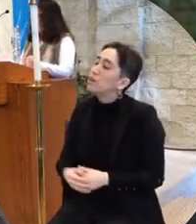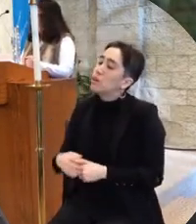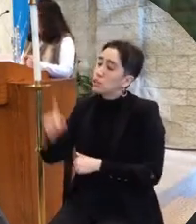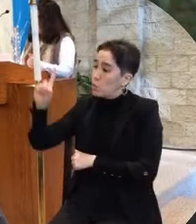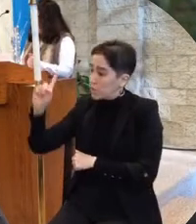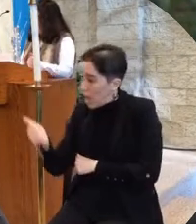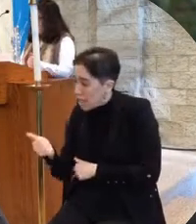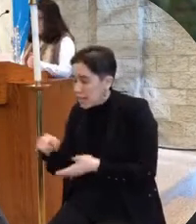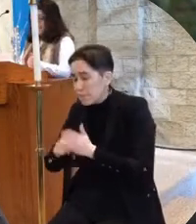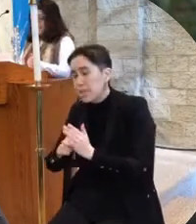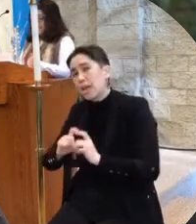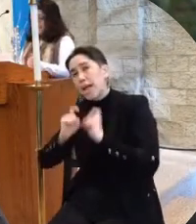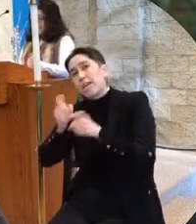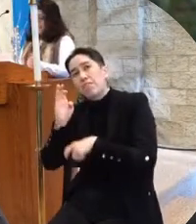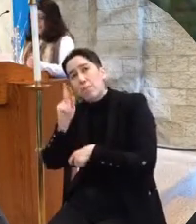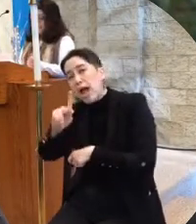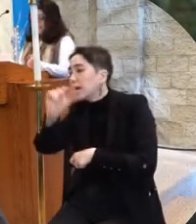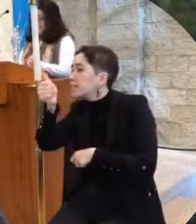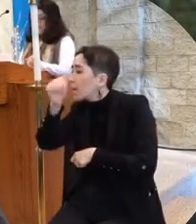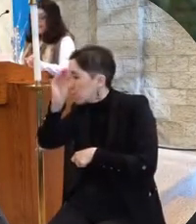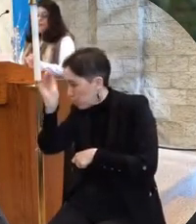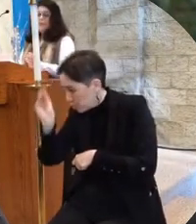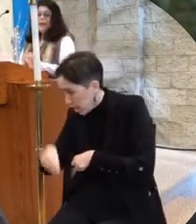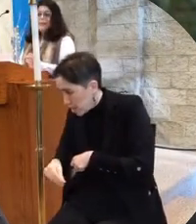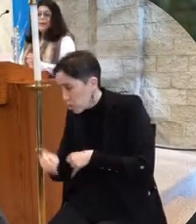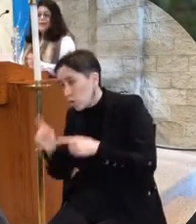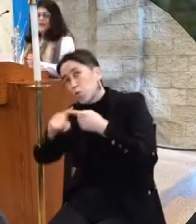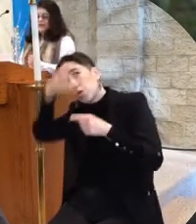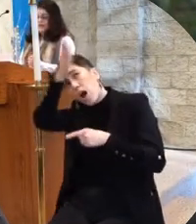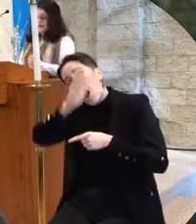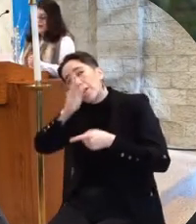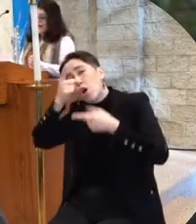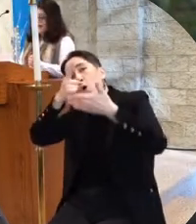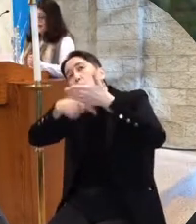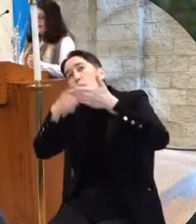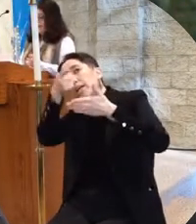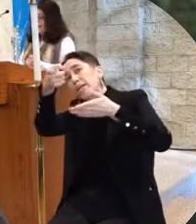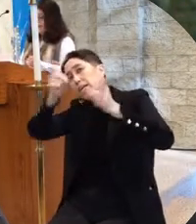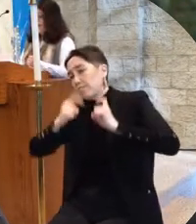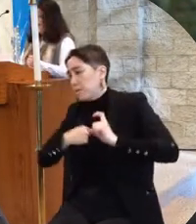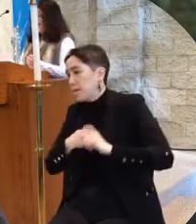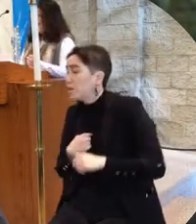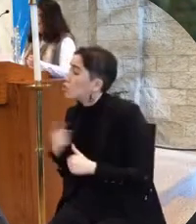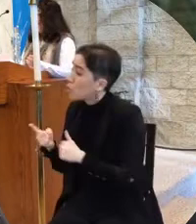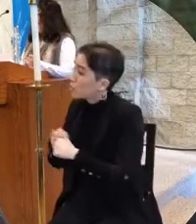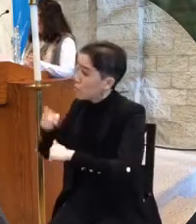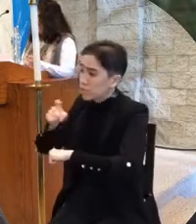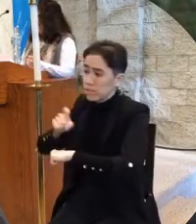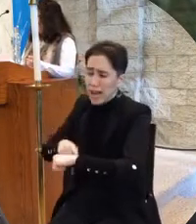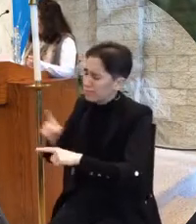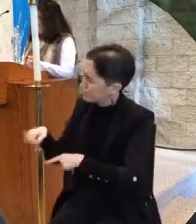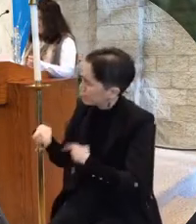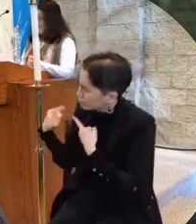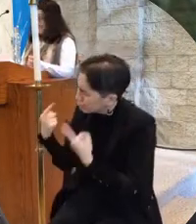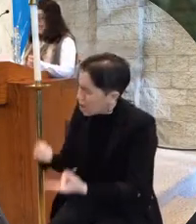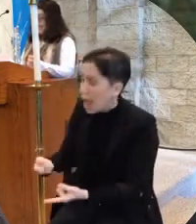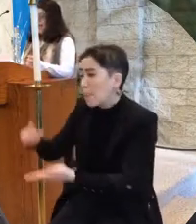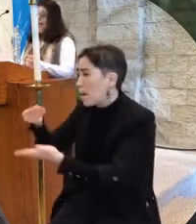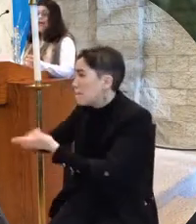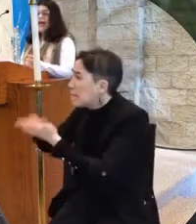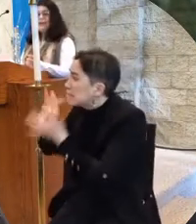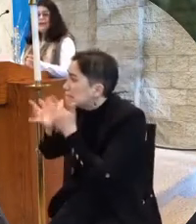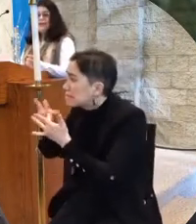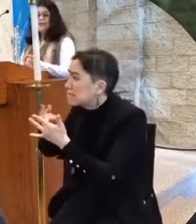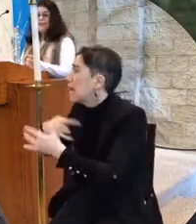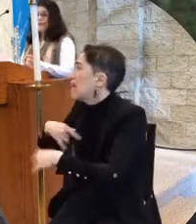what God gives me. For the first time in many, many years, I stopped worrying about the lack of money, whether